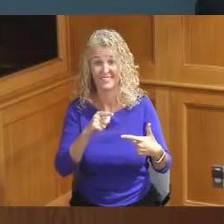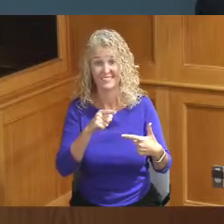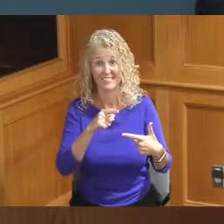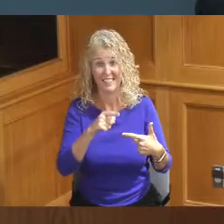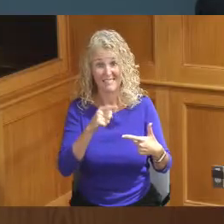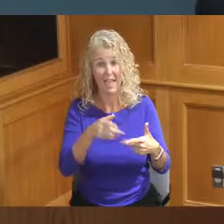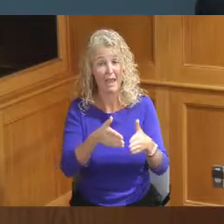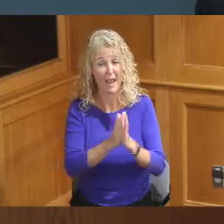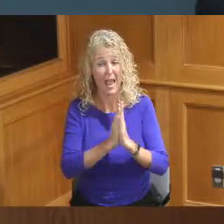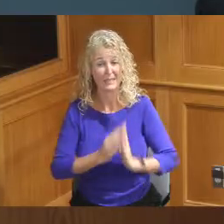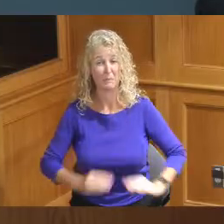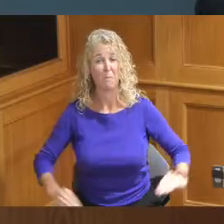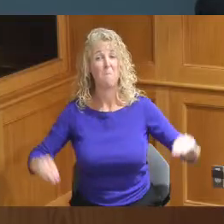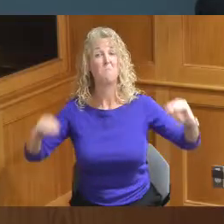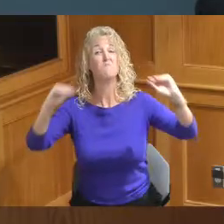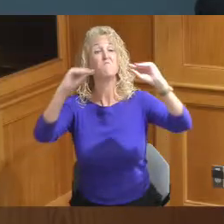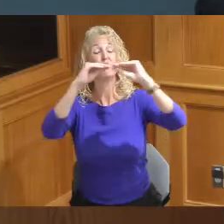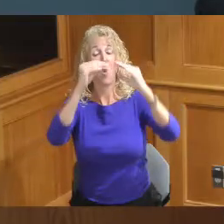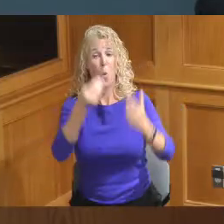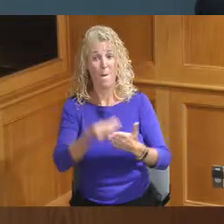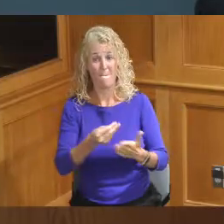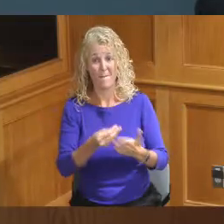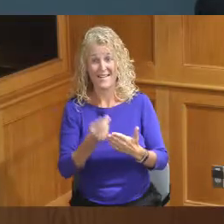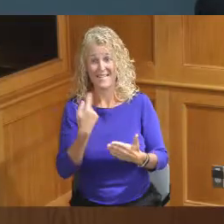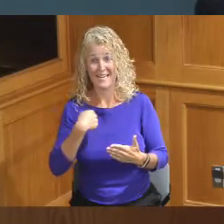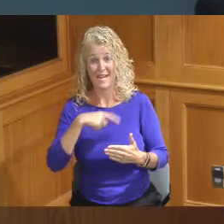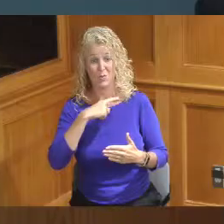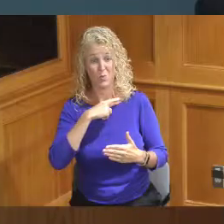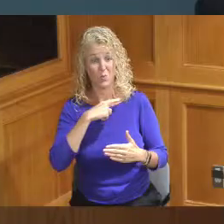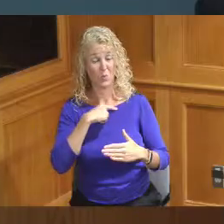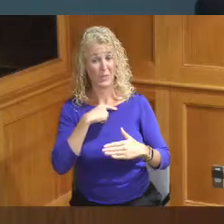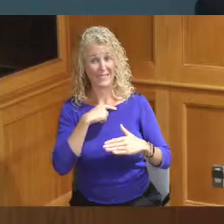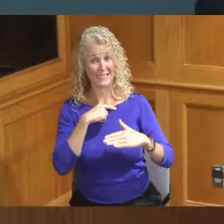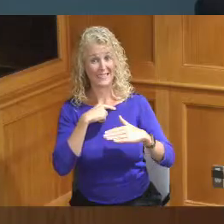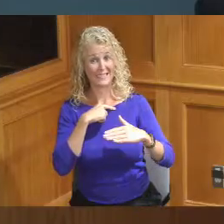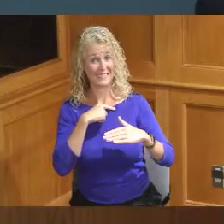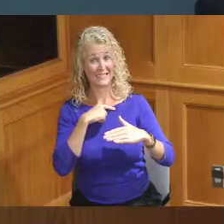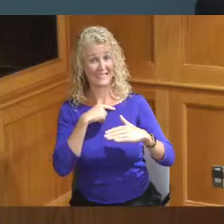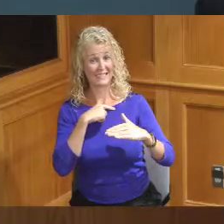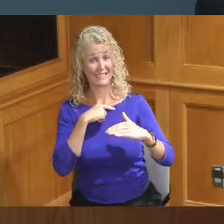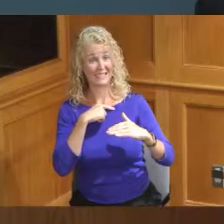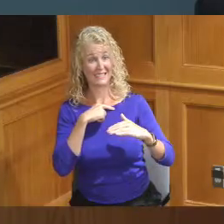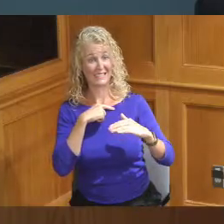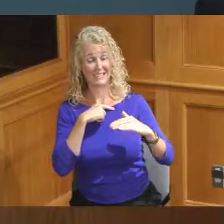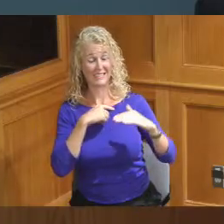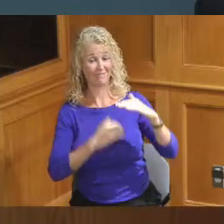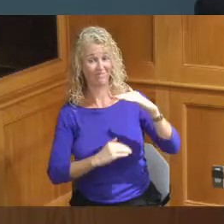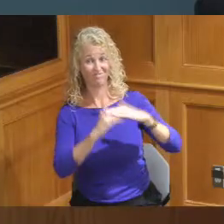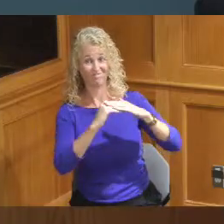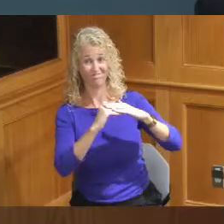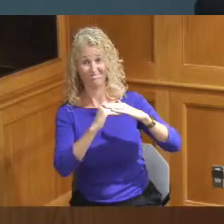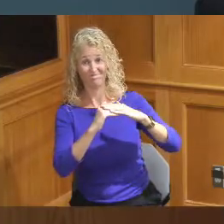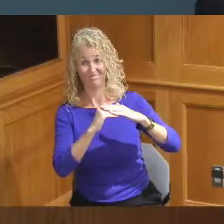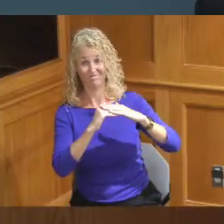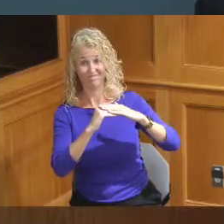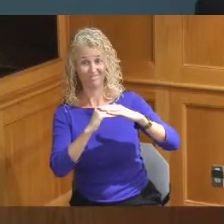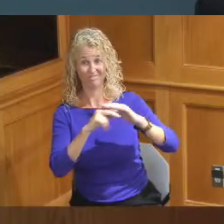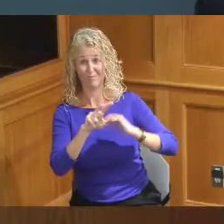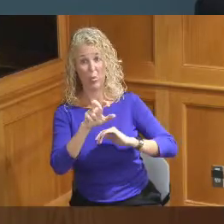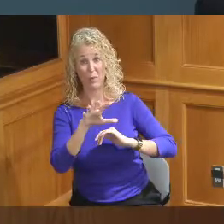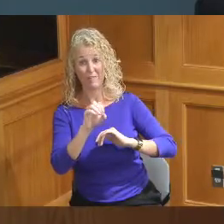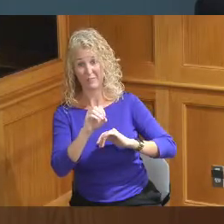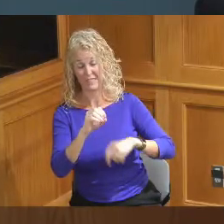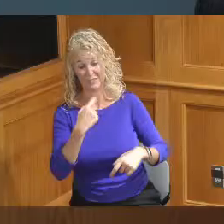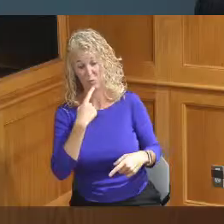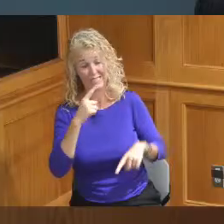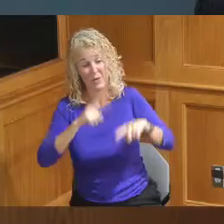to contribute by way of the capital stack, and we had to come down on that number. We simply couldn't afford anything more than